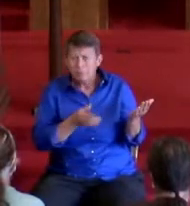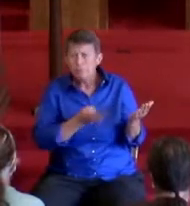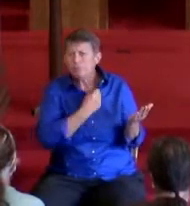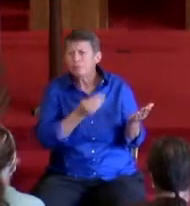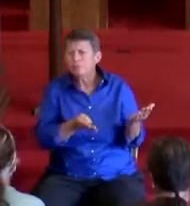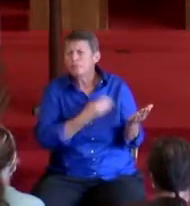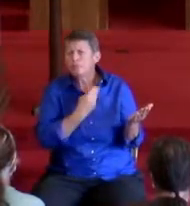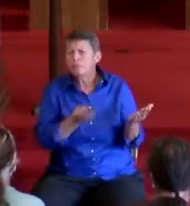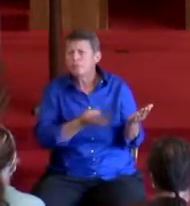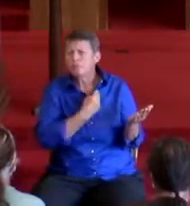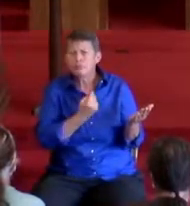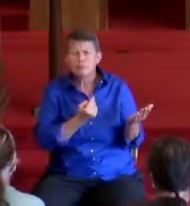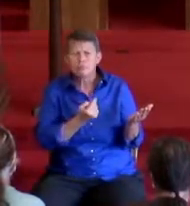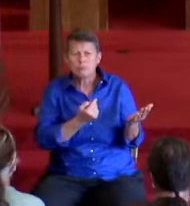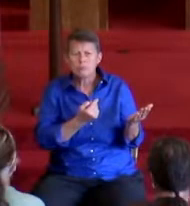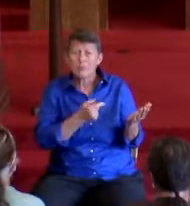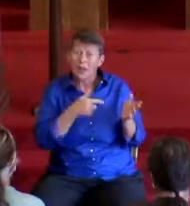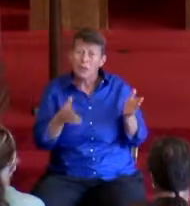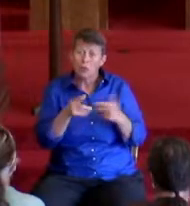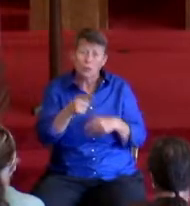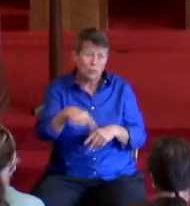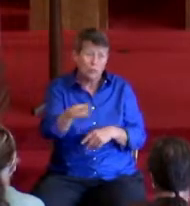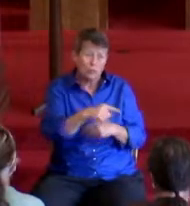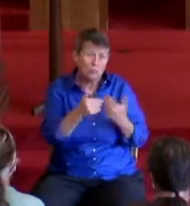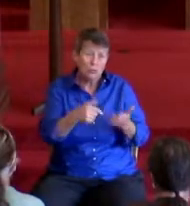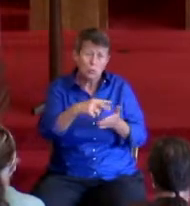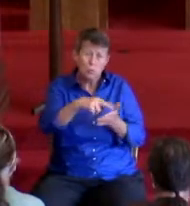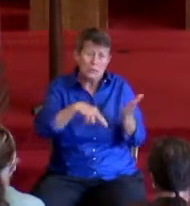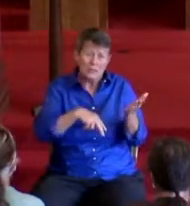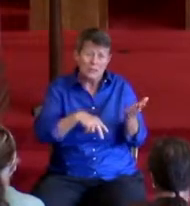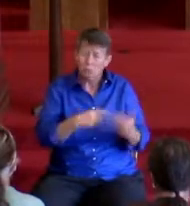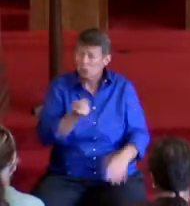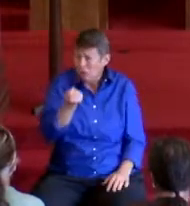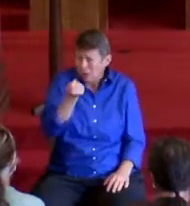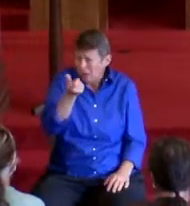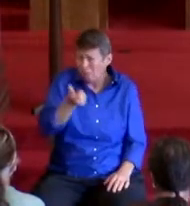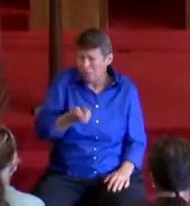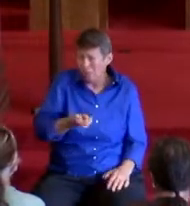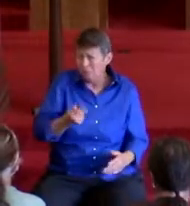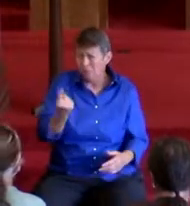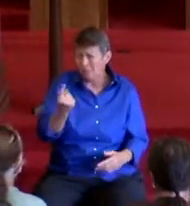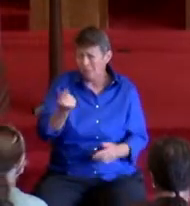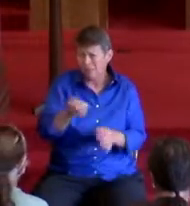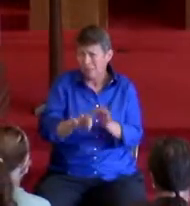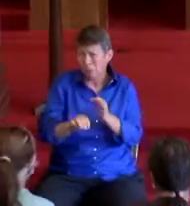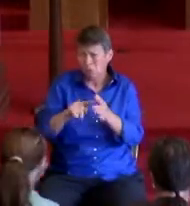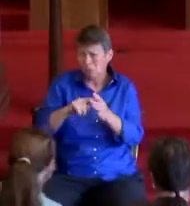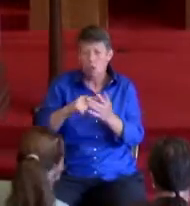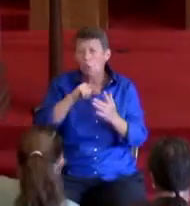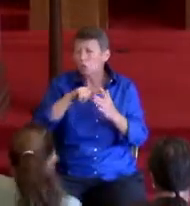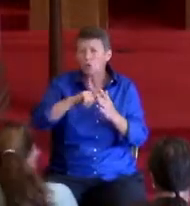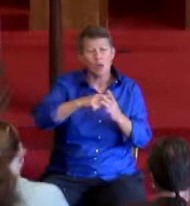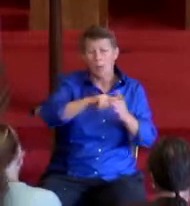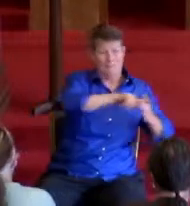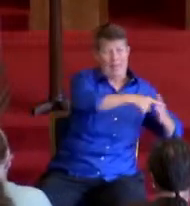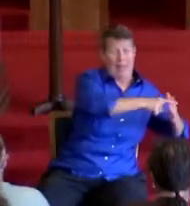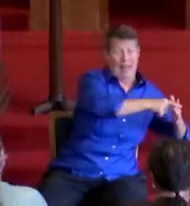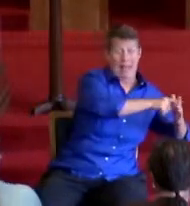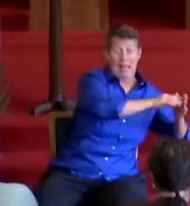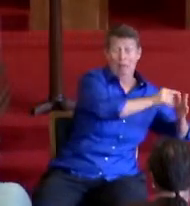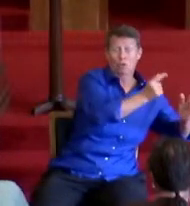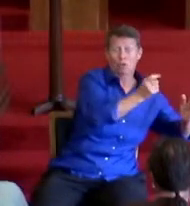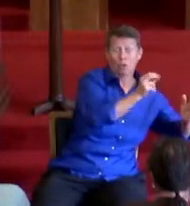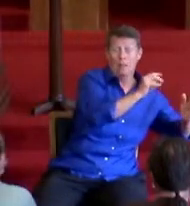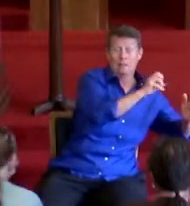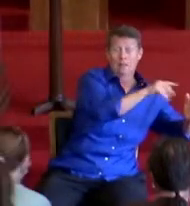And I encourage you to give it a read too. Just a little bit, you know, something simple. Don't start at the beginning and try to make your way all the